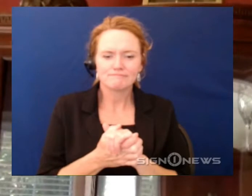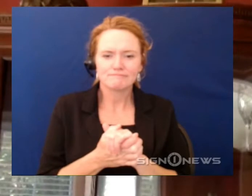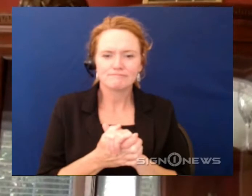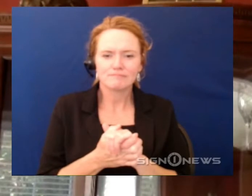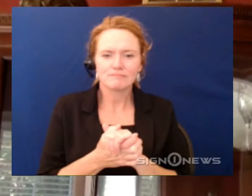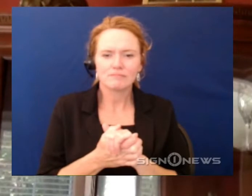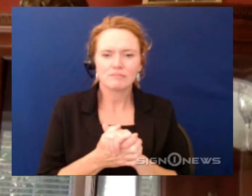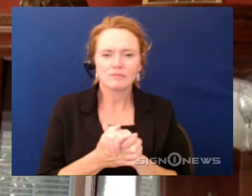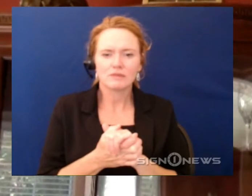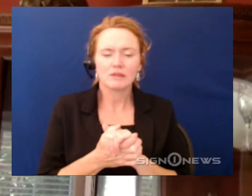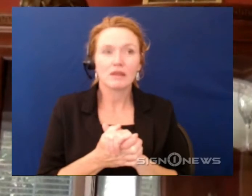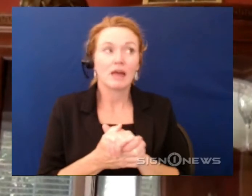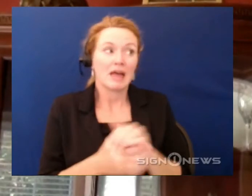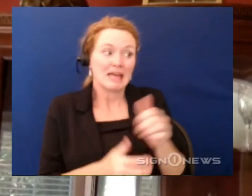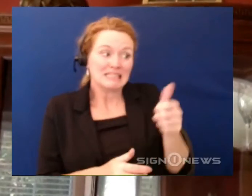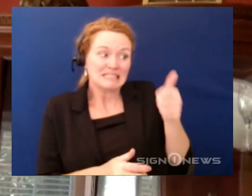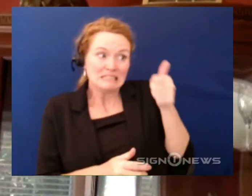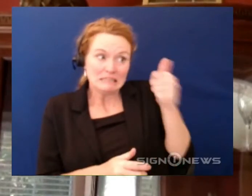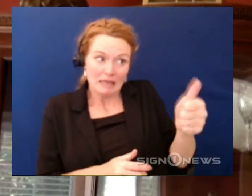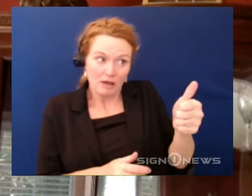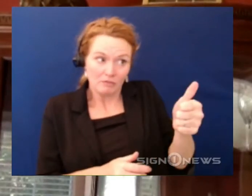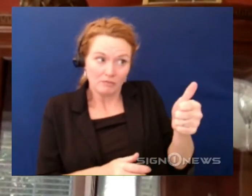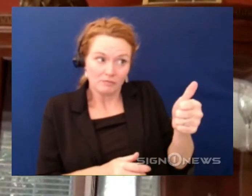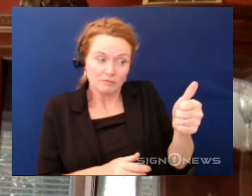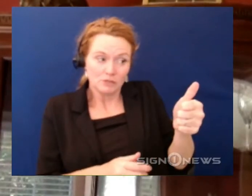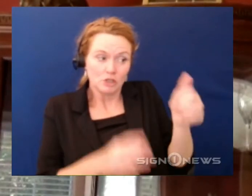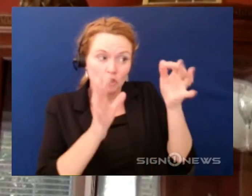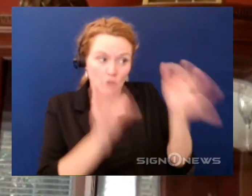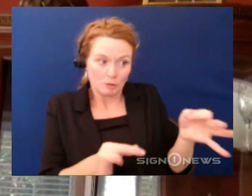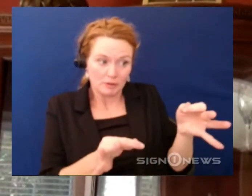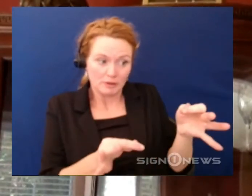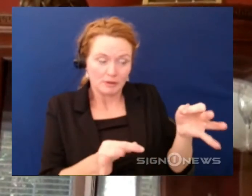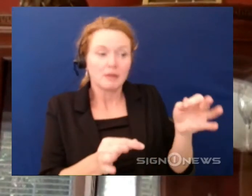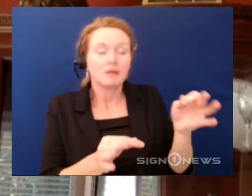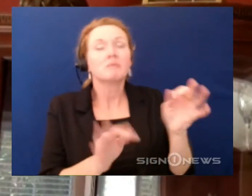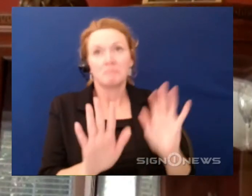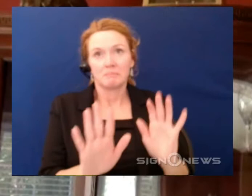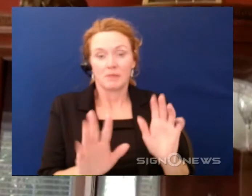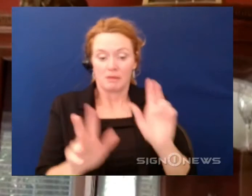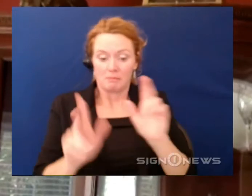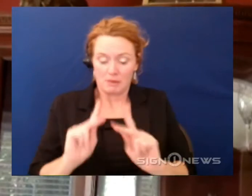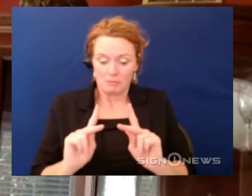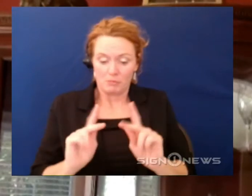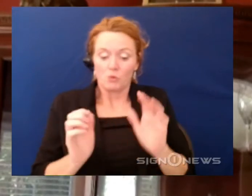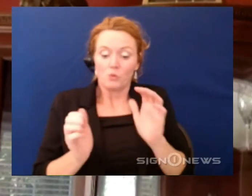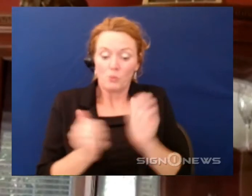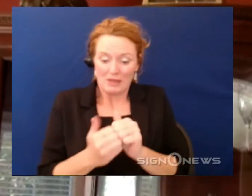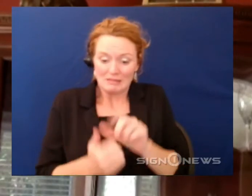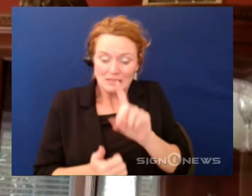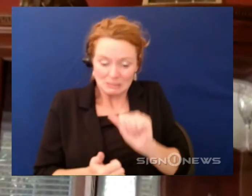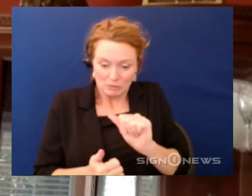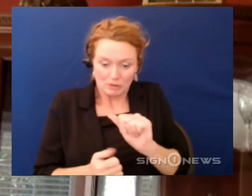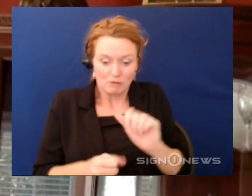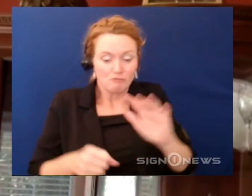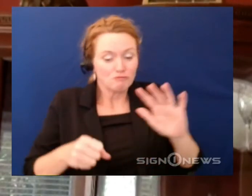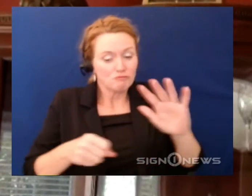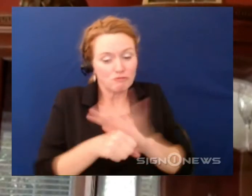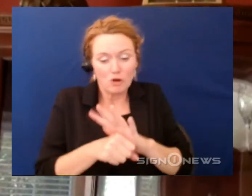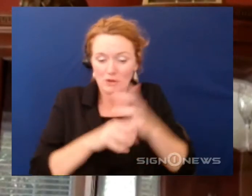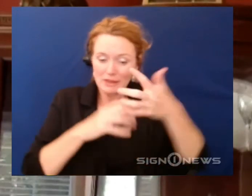only as self-determined people are people with disabilities fully integrated in their communities. And